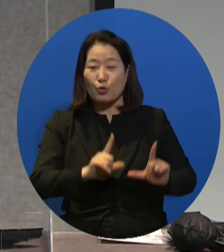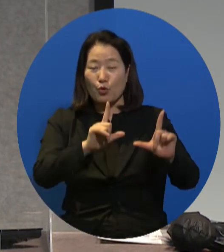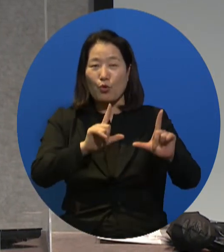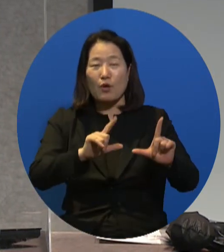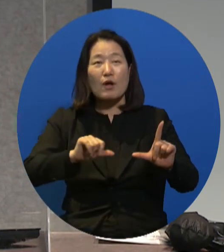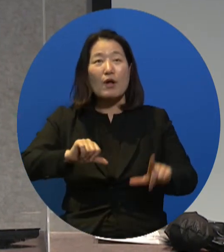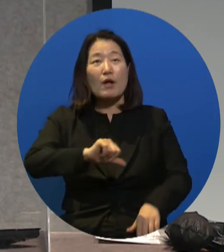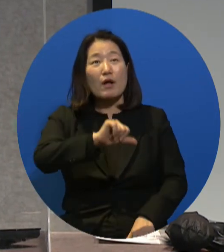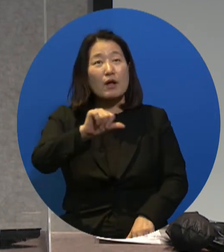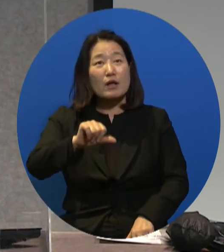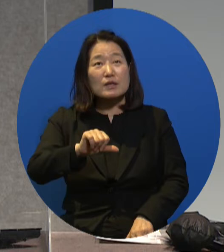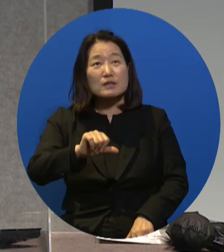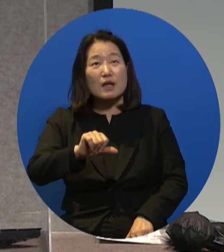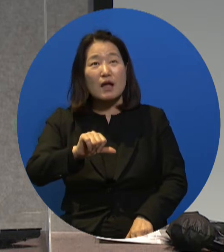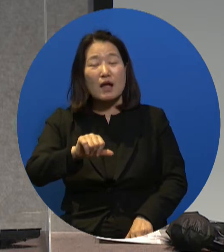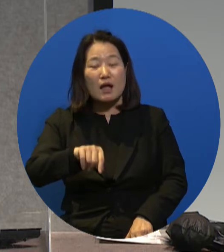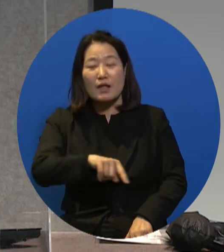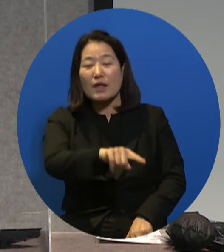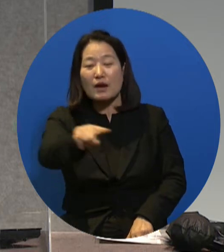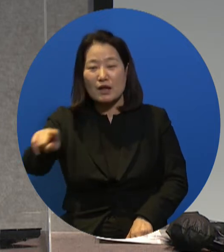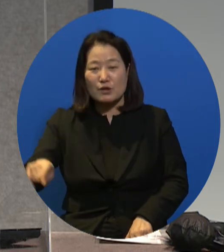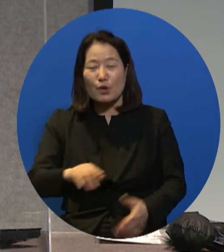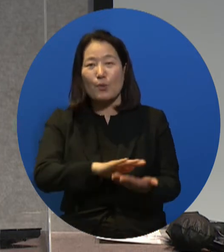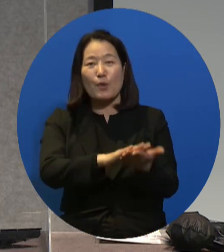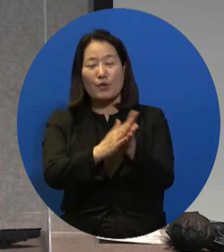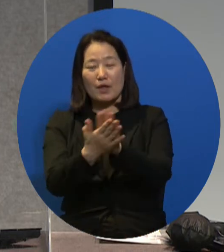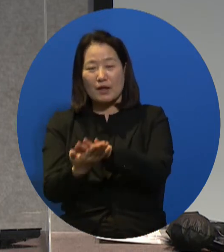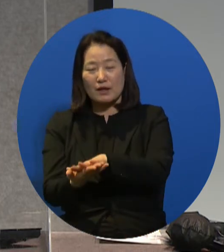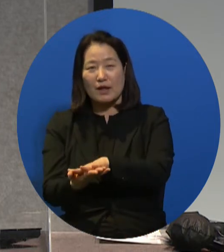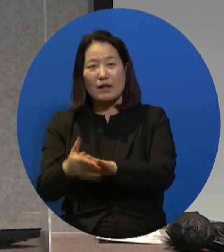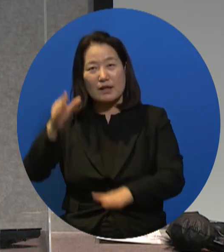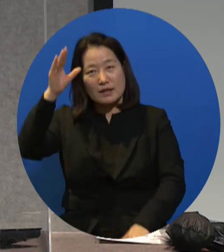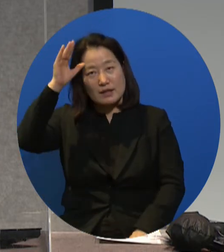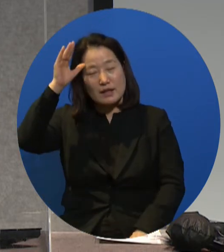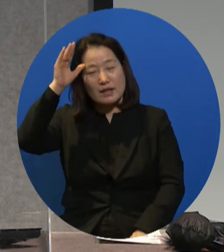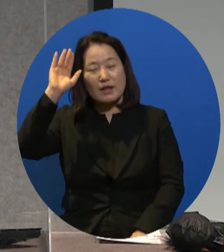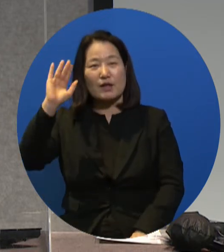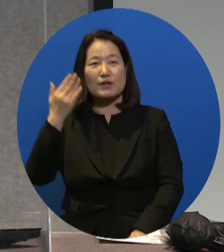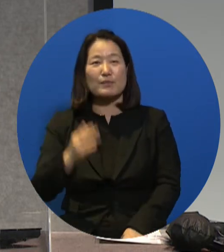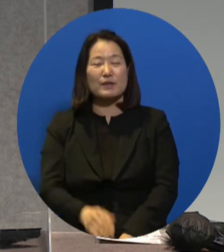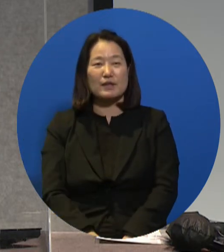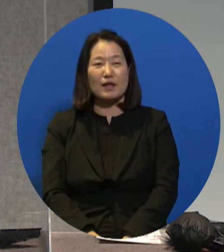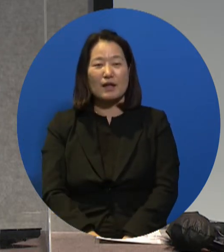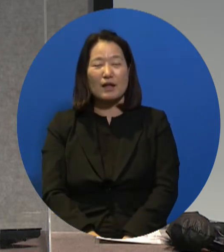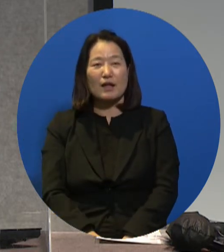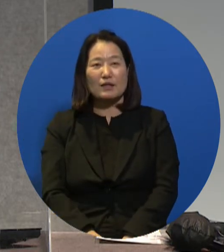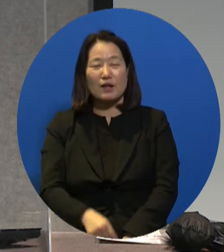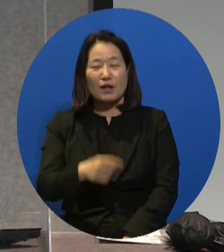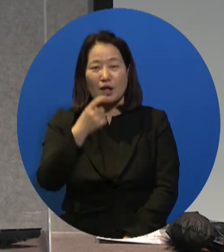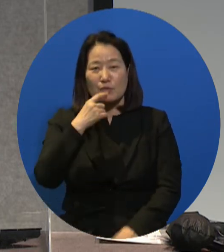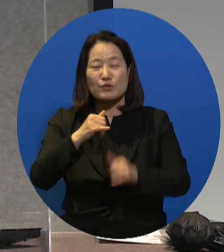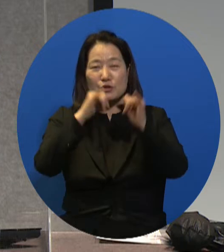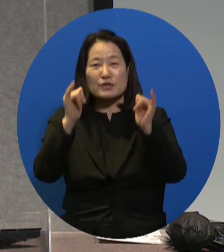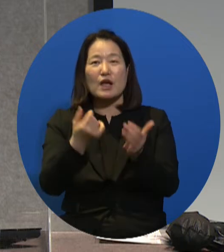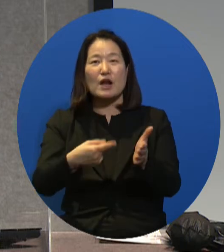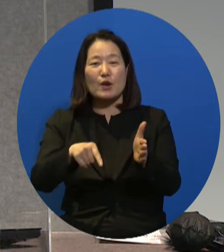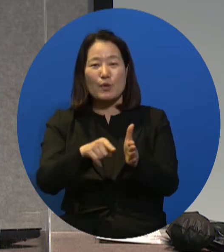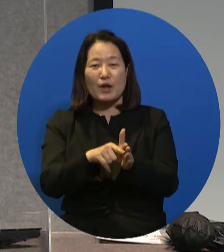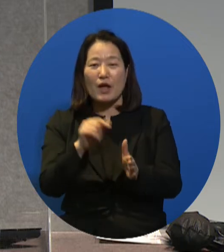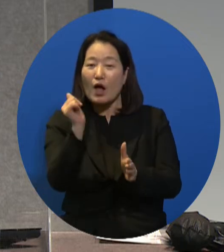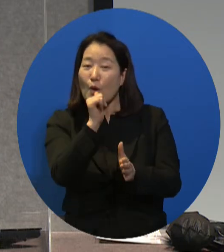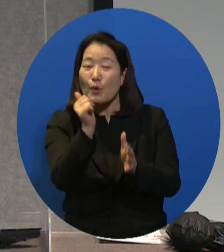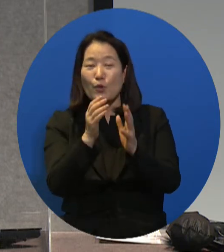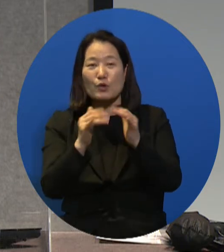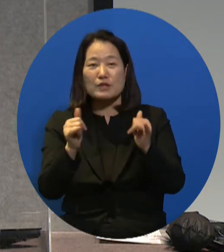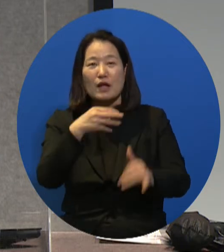that this would be very helpful for us, not just here in East Asia, but also in Europe. Now we'd like to move on to our third